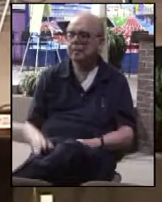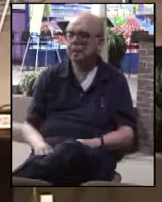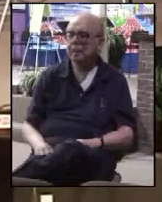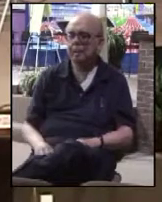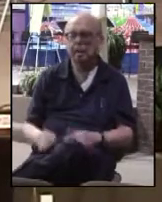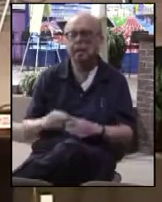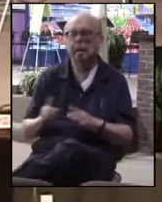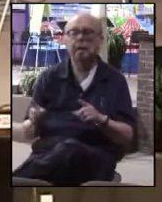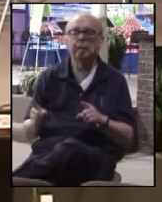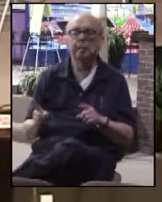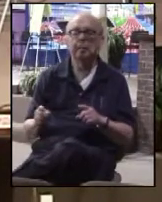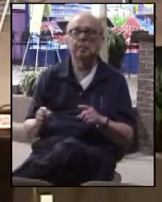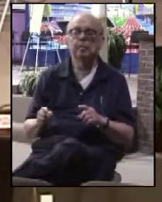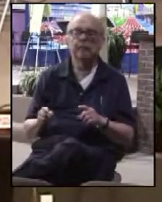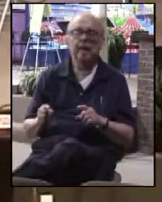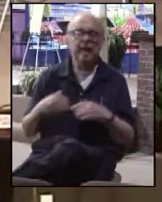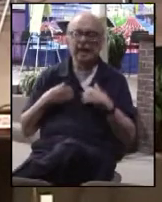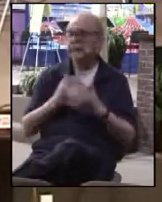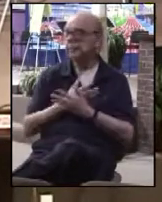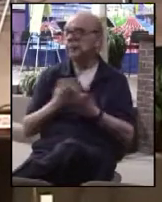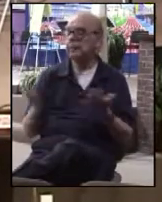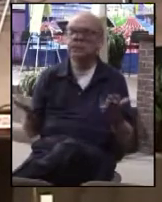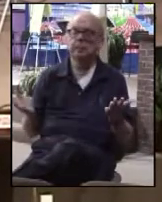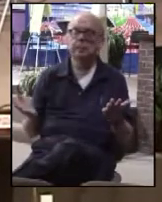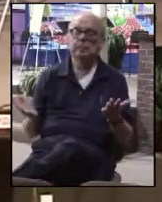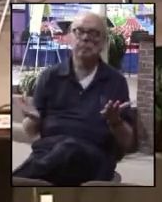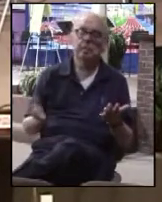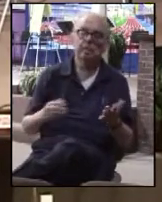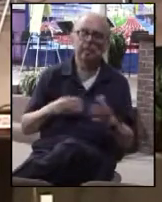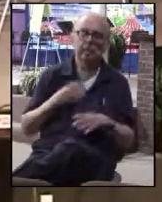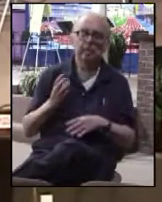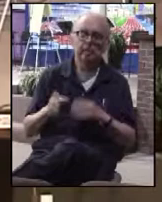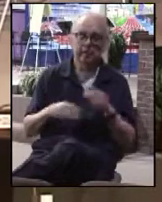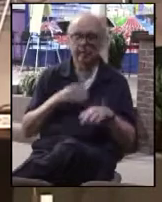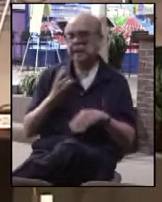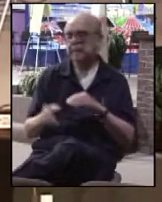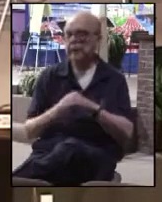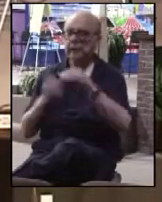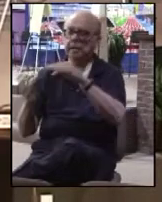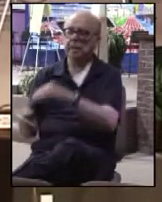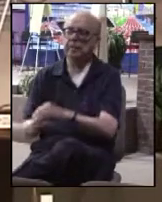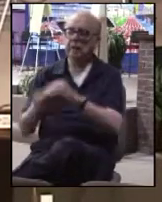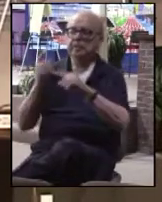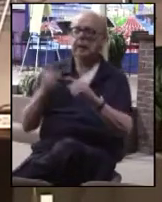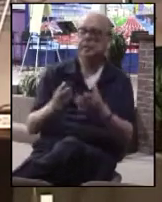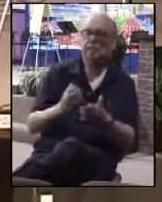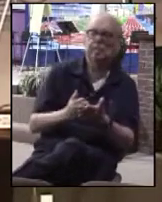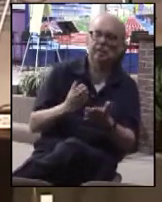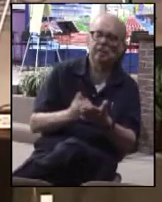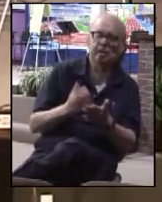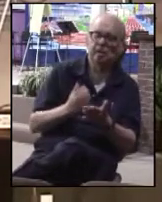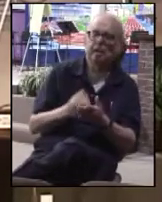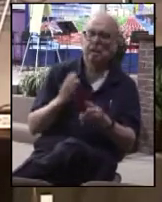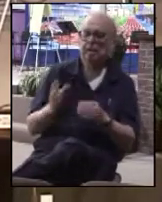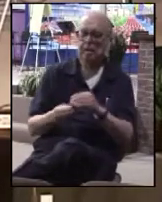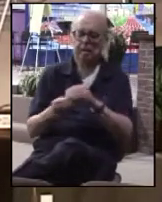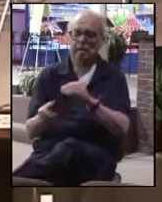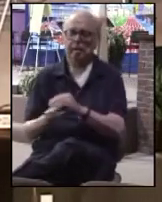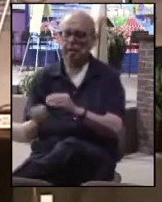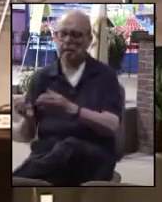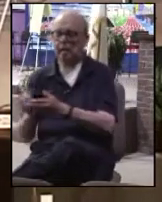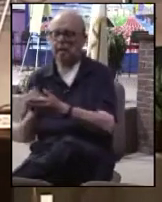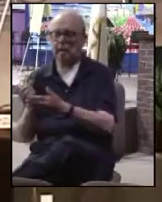they just contained everything they just can't stop themselves they can't stop themselves they can't stop themselves they just keep accumulating